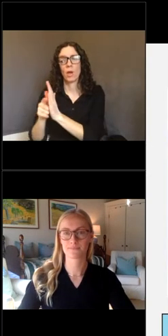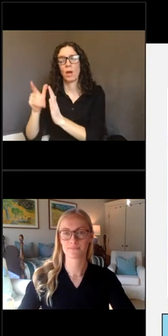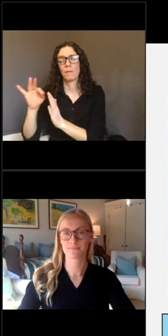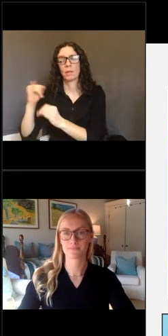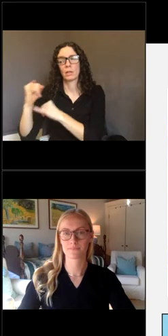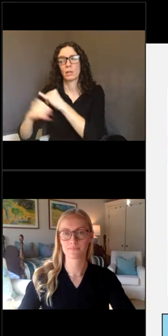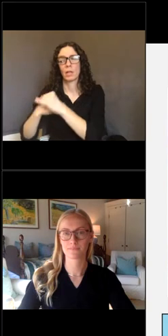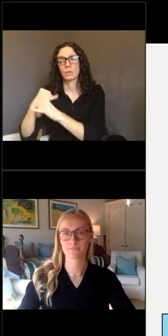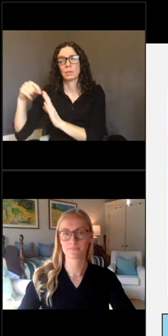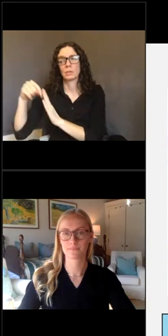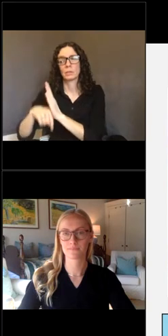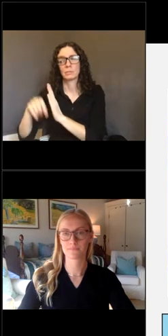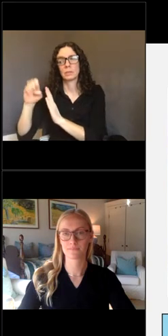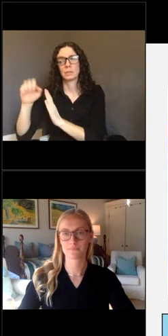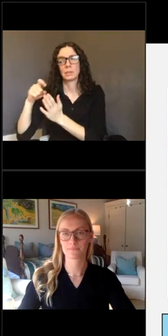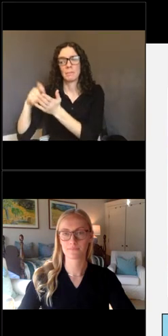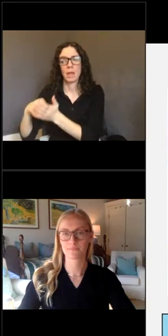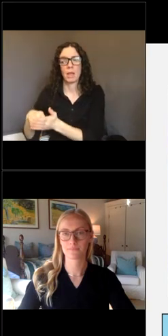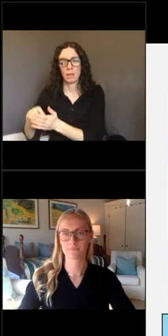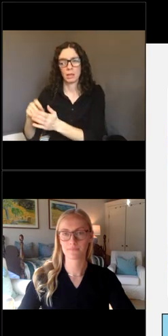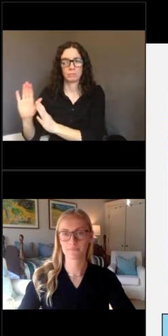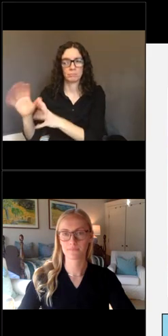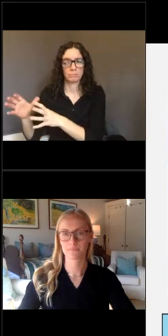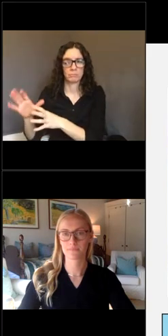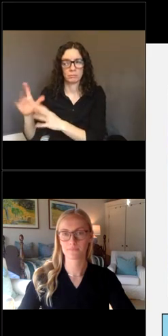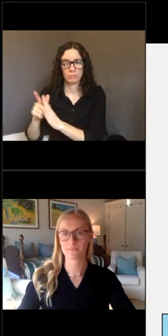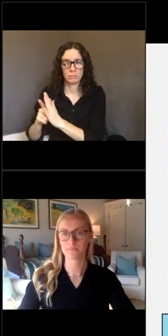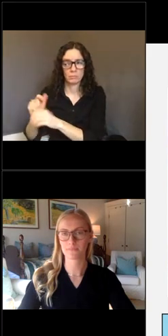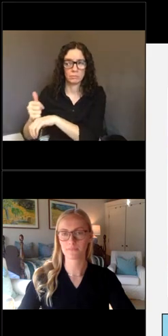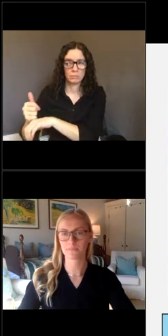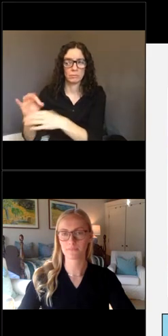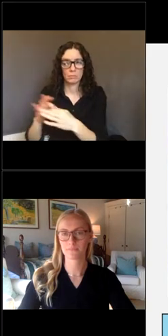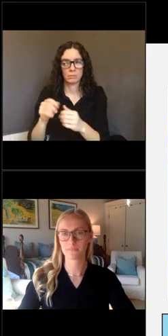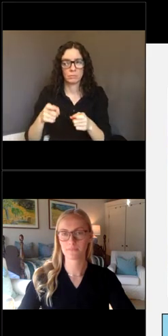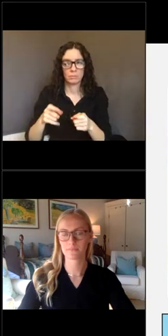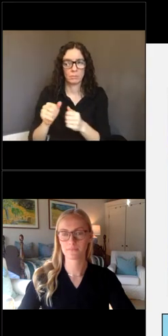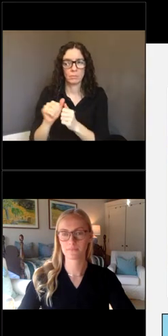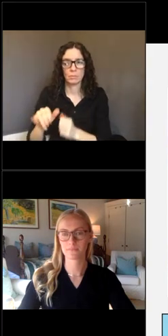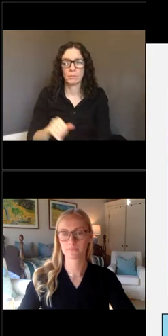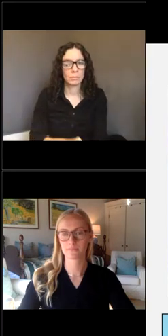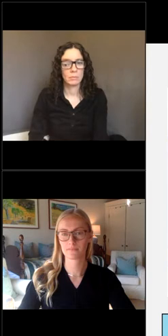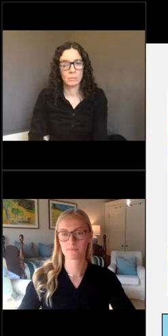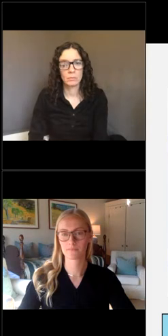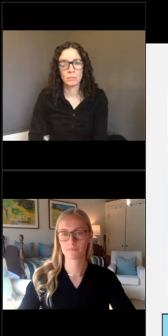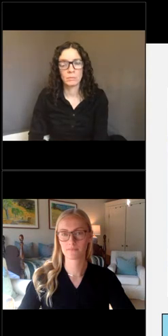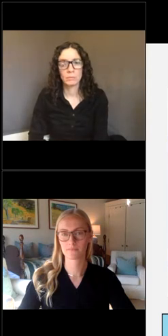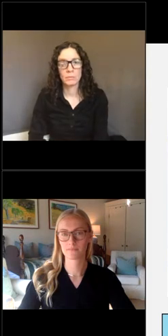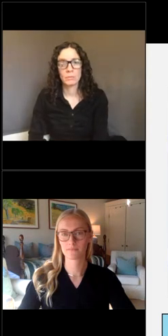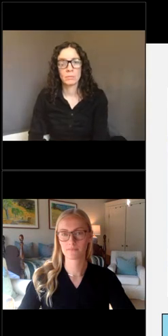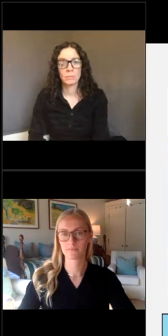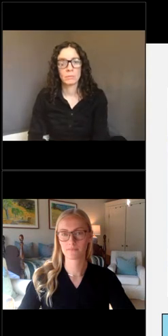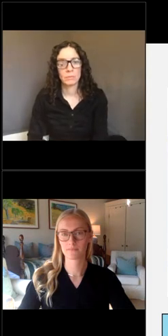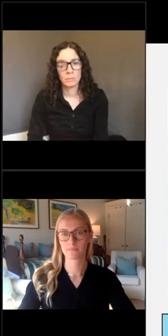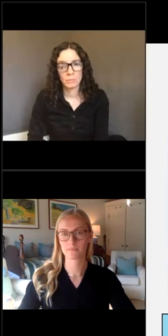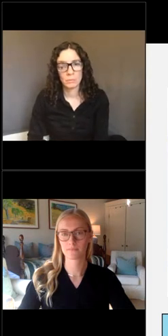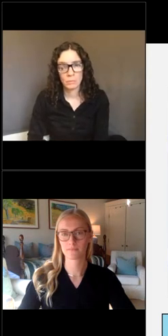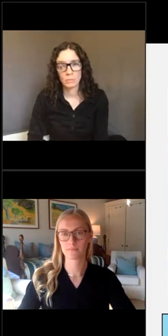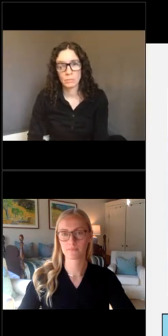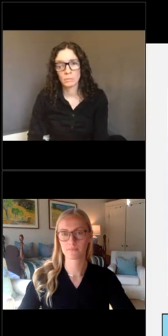Now, some of our technology is helping us understand how those